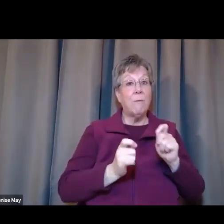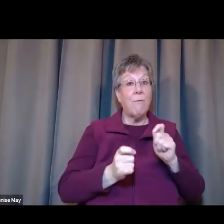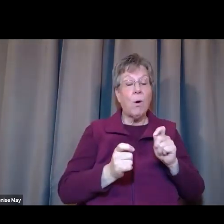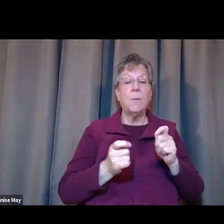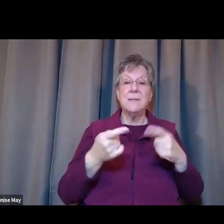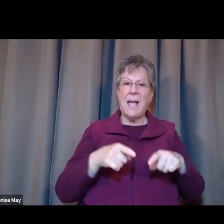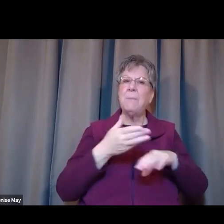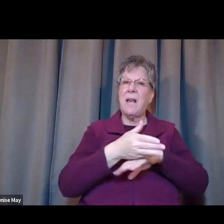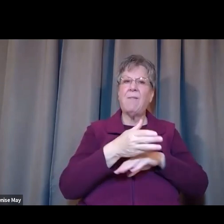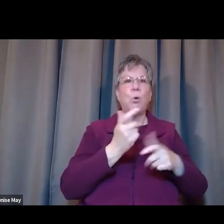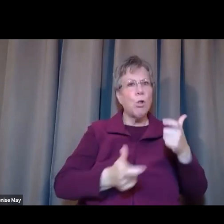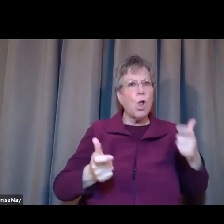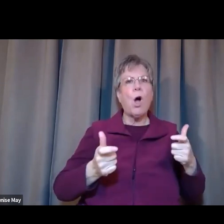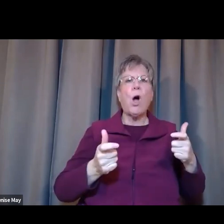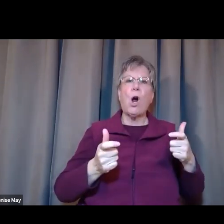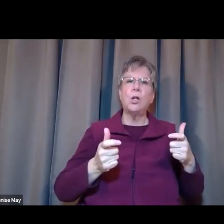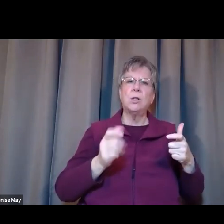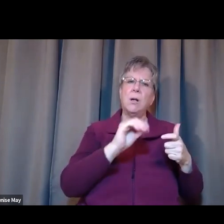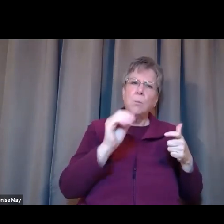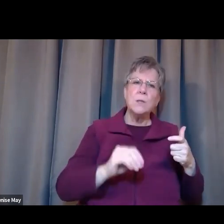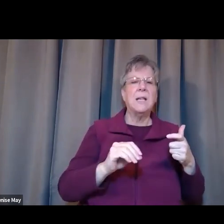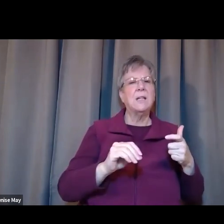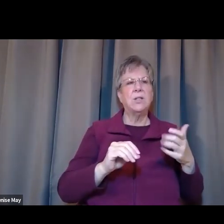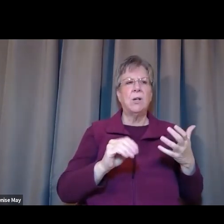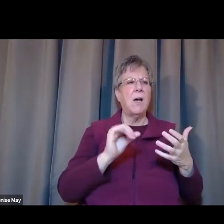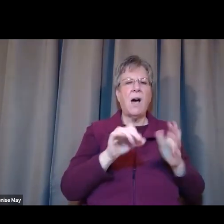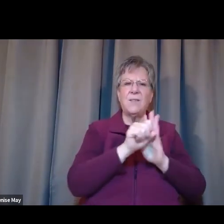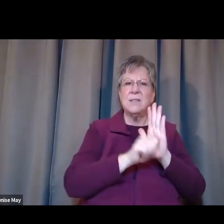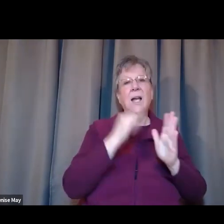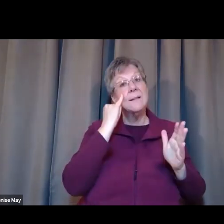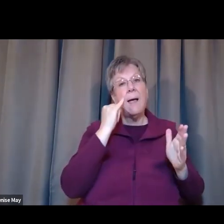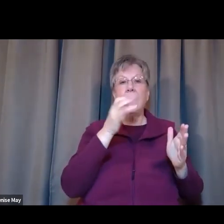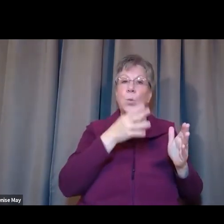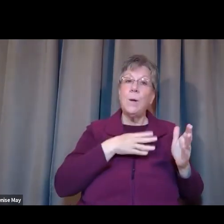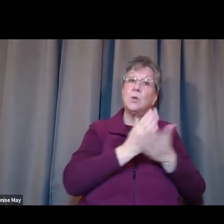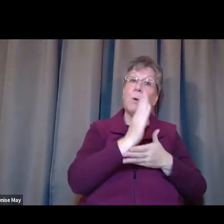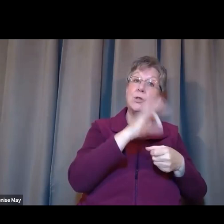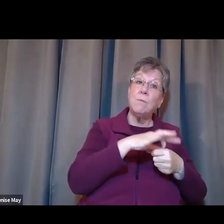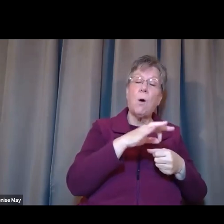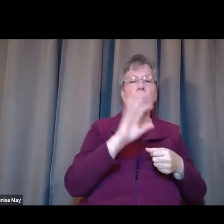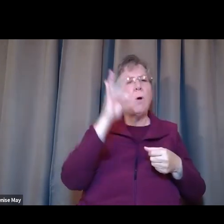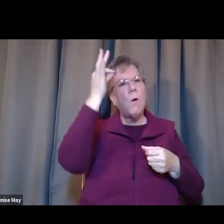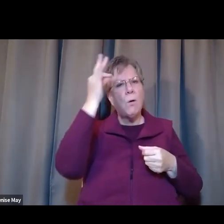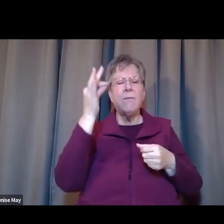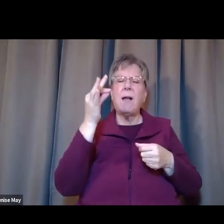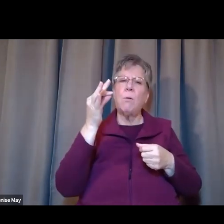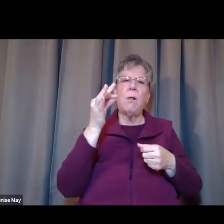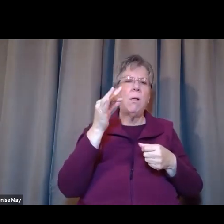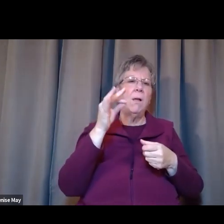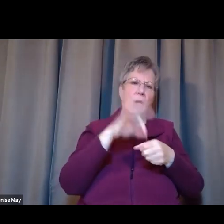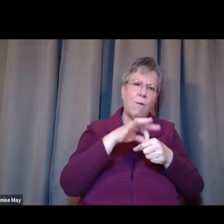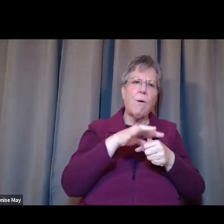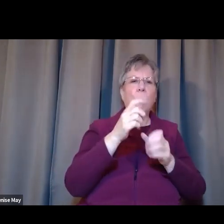after a large majority of states, whether it's women's right to vote or particular federal laws, the National